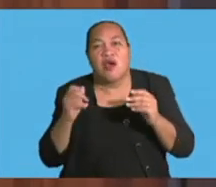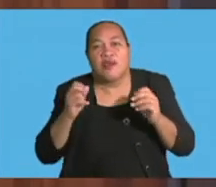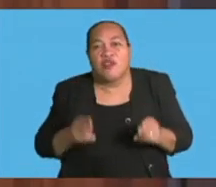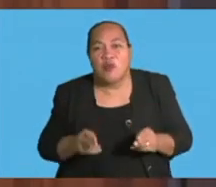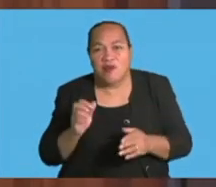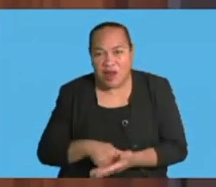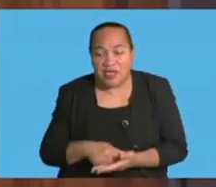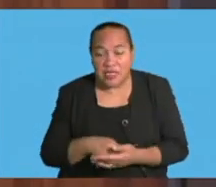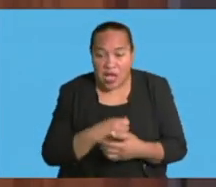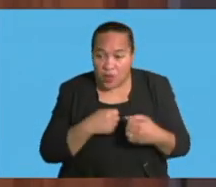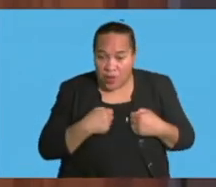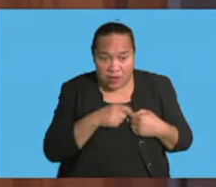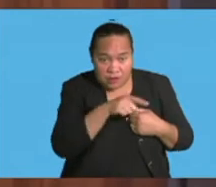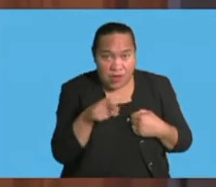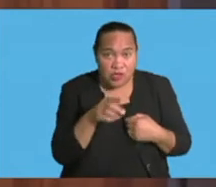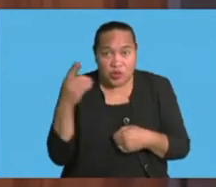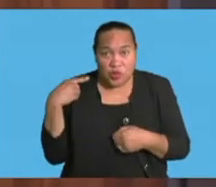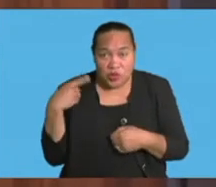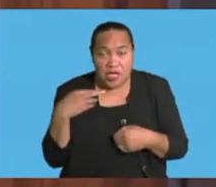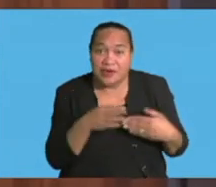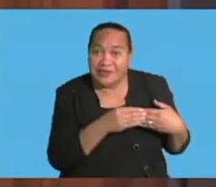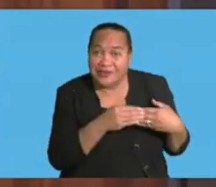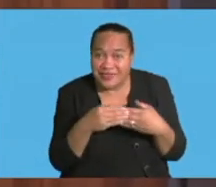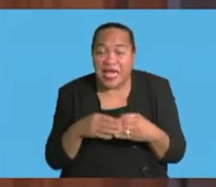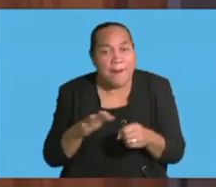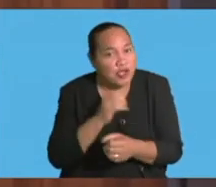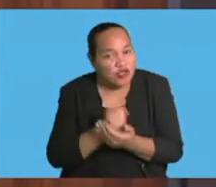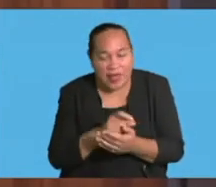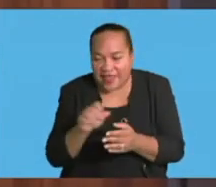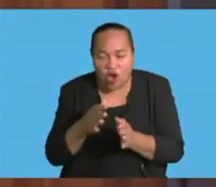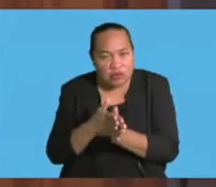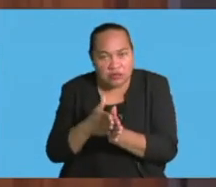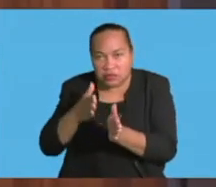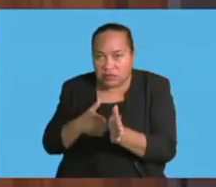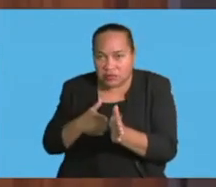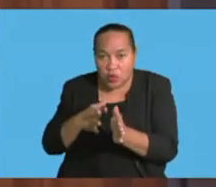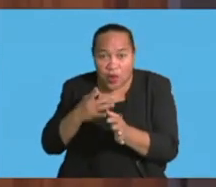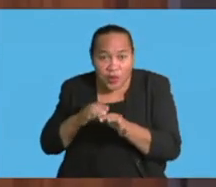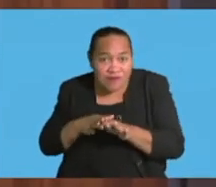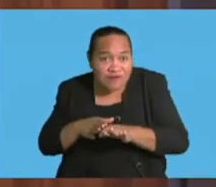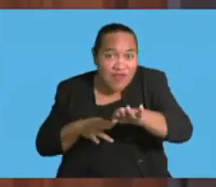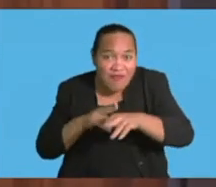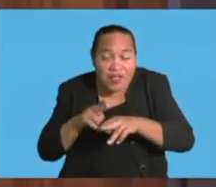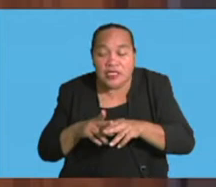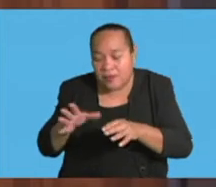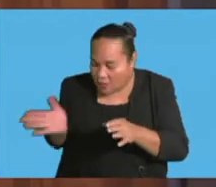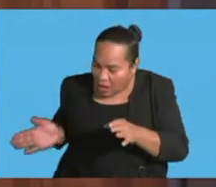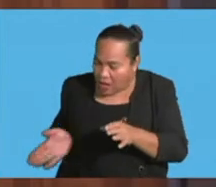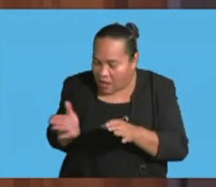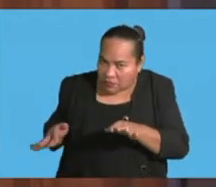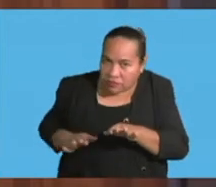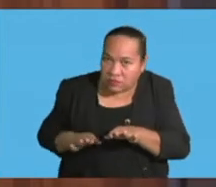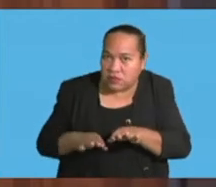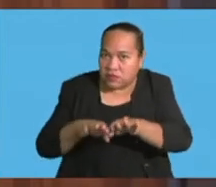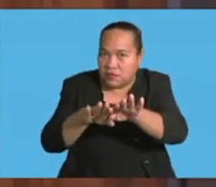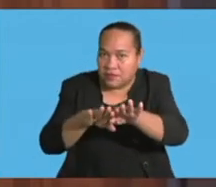to ensure that they are not left behind while we take Fiji forward. Mr. Speaker, sir, in fact, it is